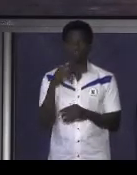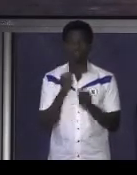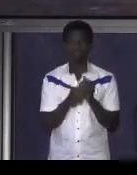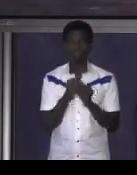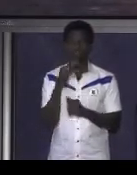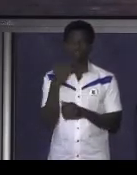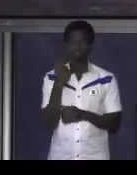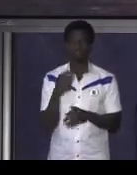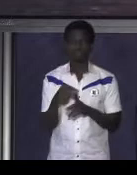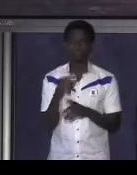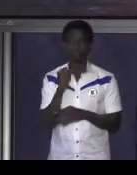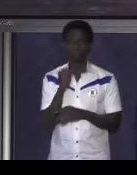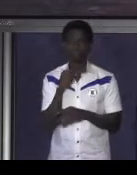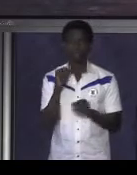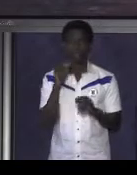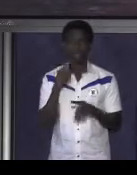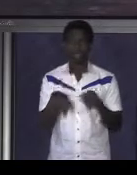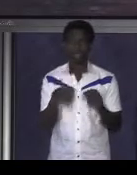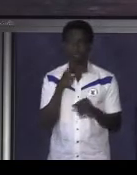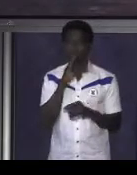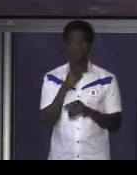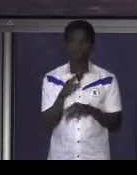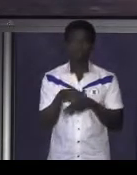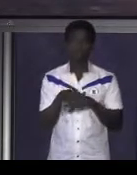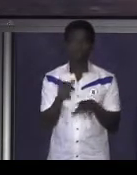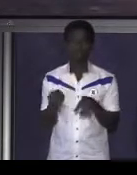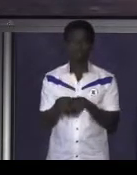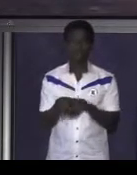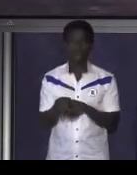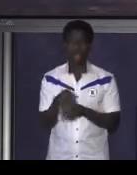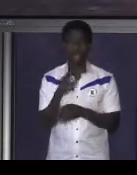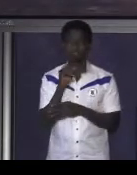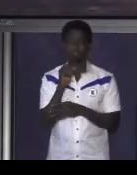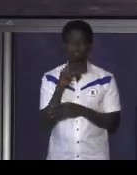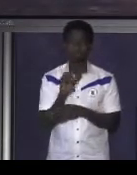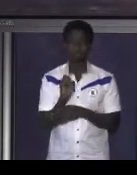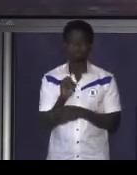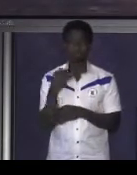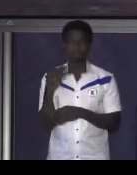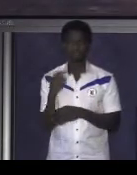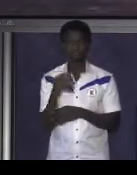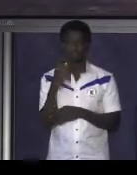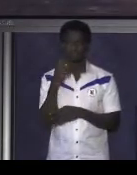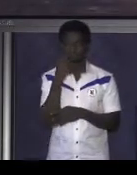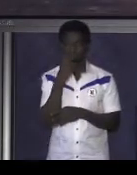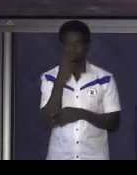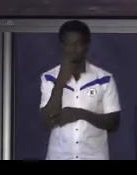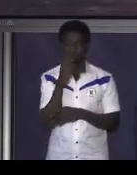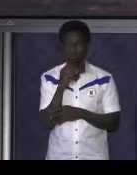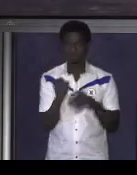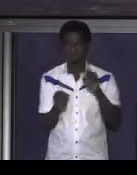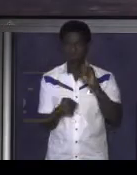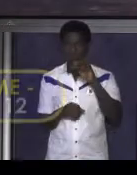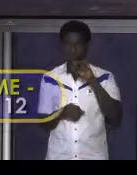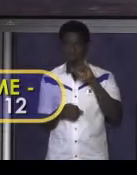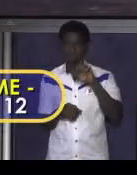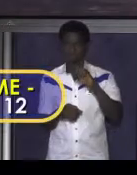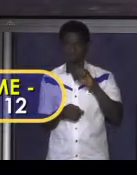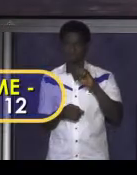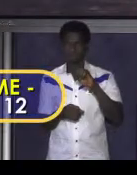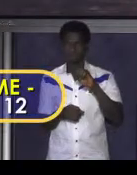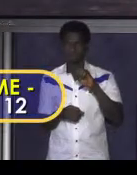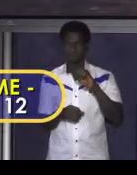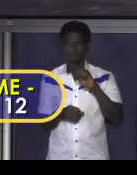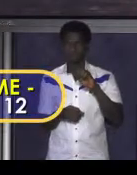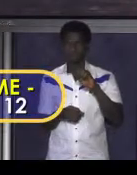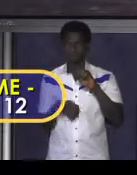of the words cannot be referred to as a figure of speech? Simile. You said